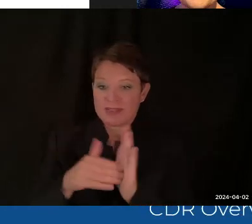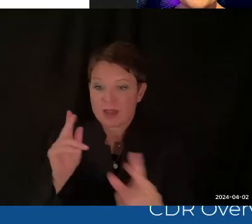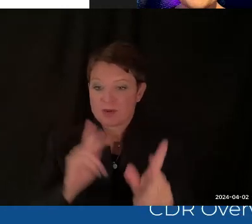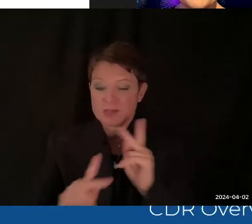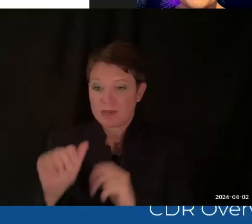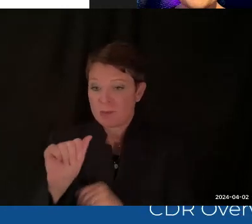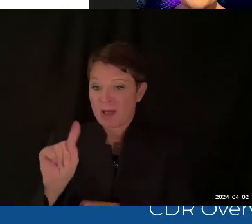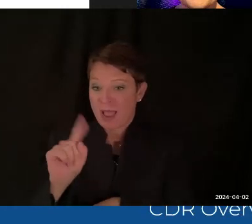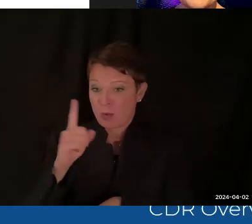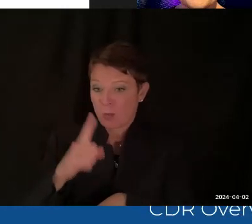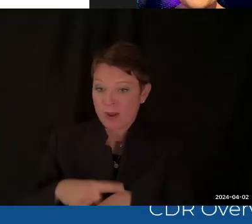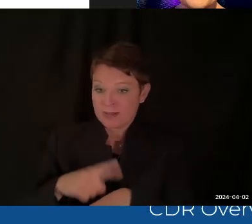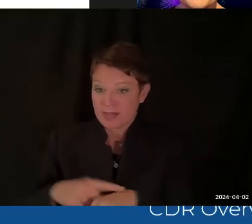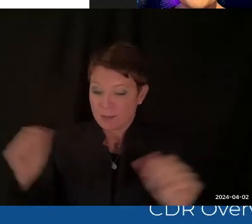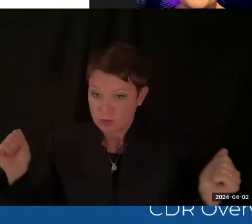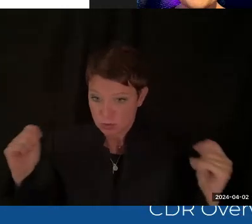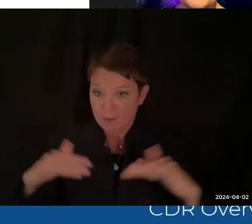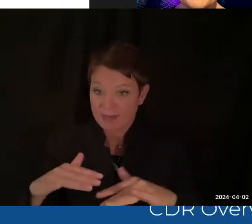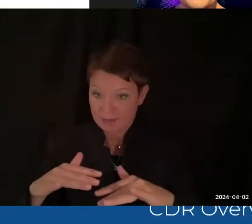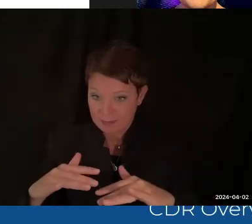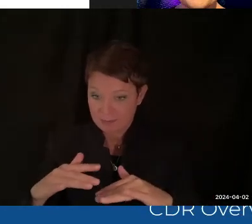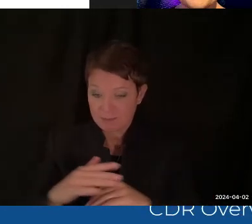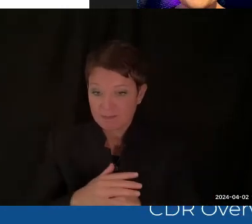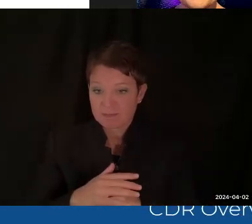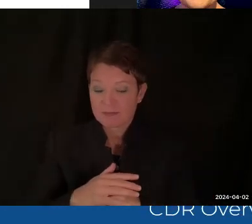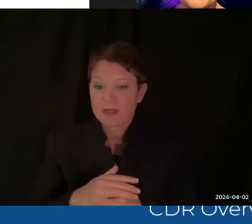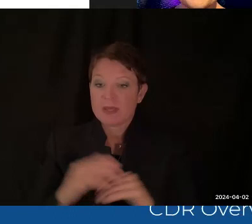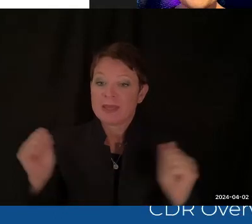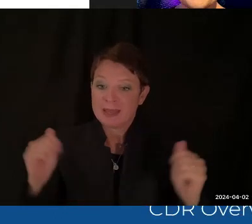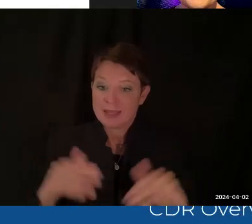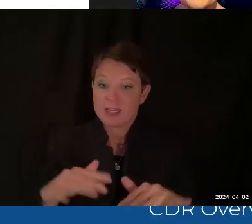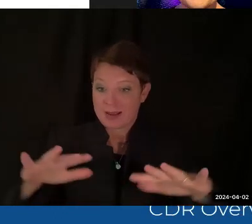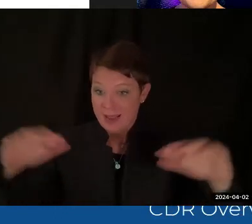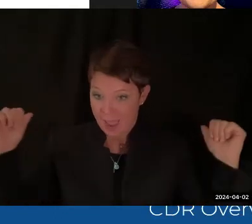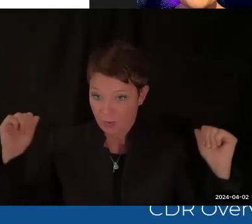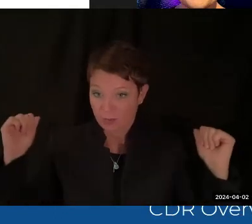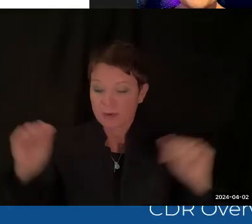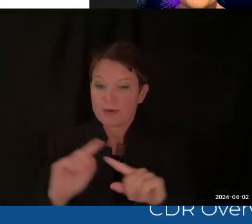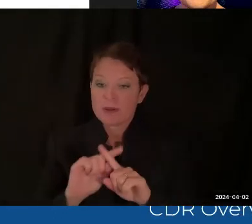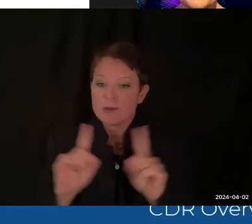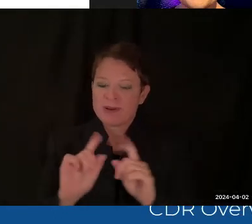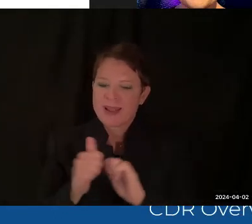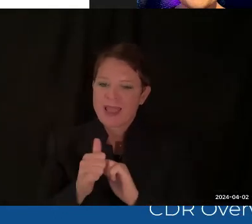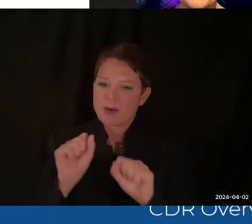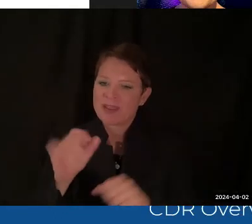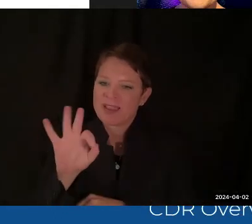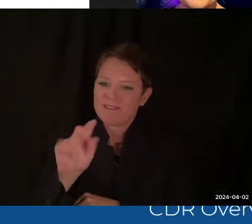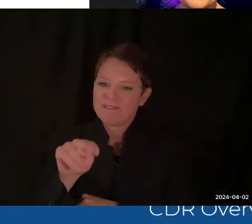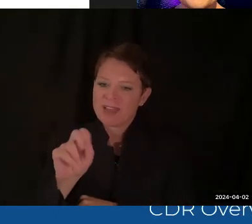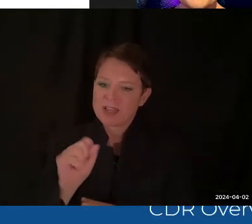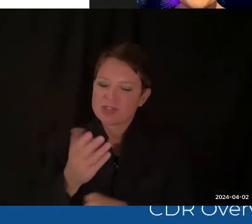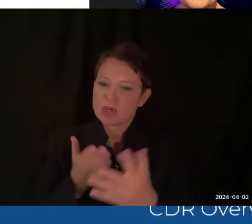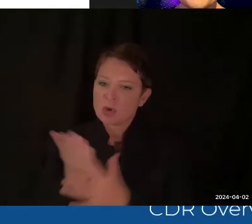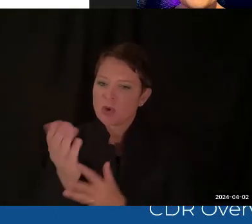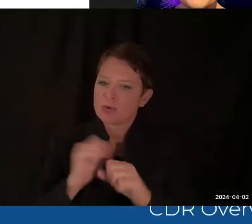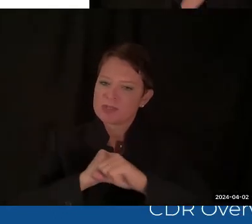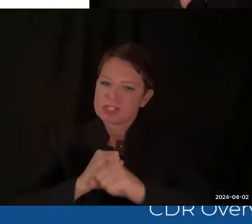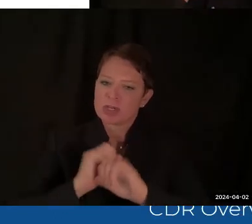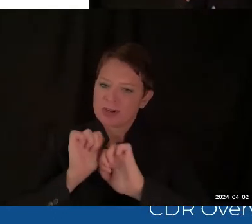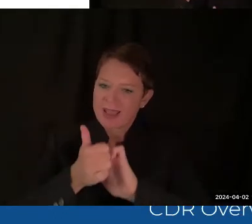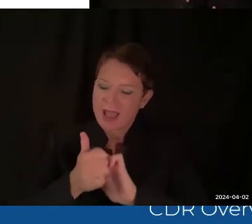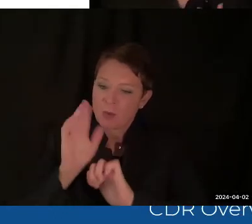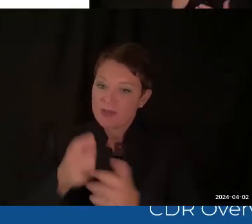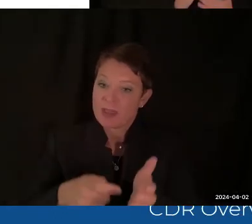at a time to enter, ingress and egress. But how will fans go through security? And will